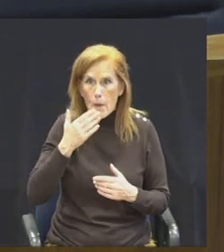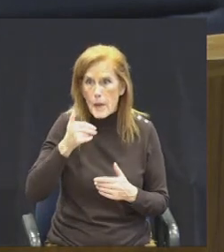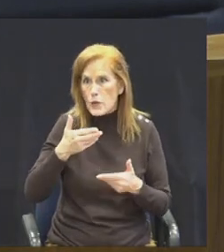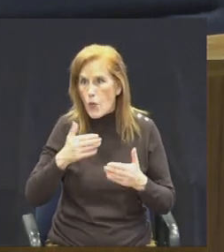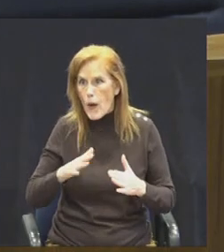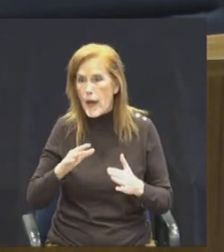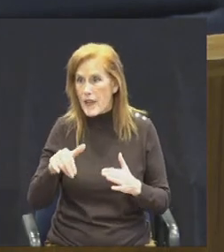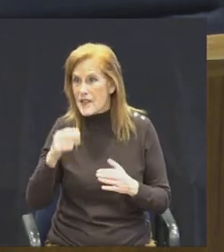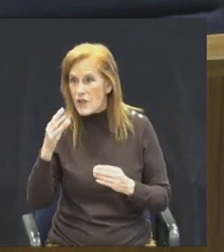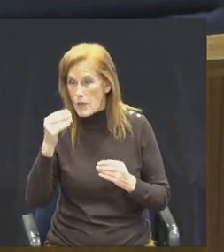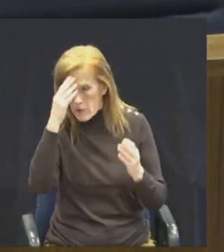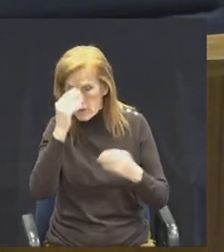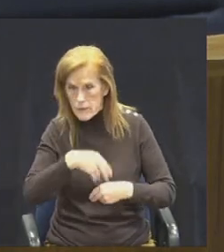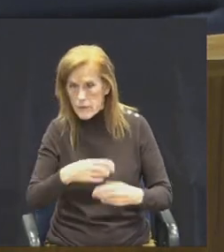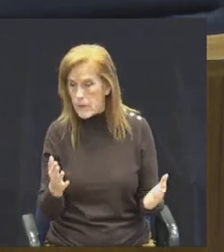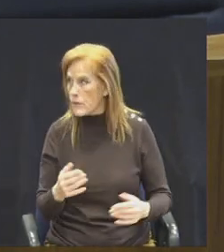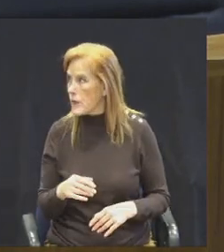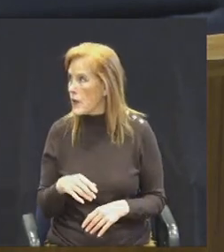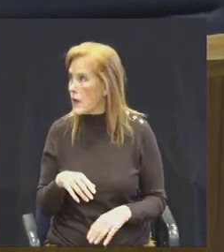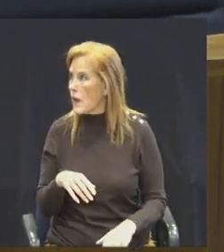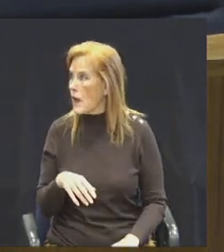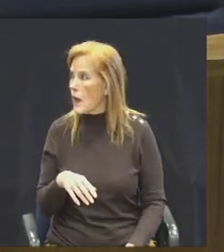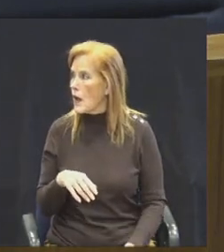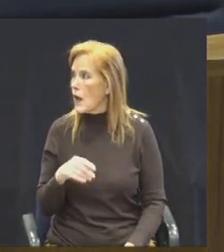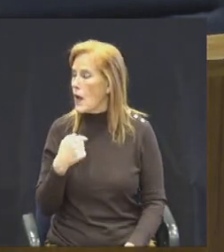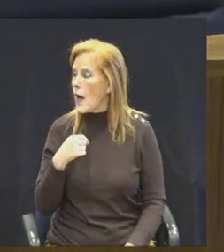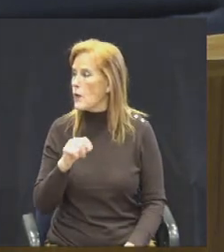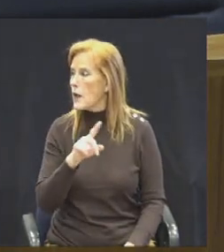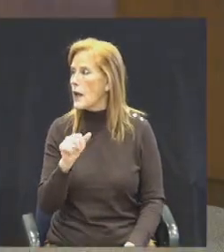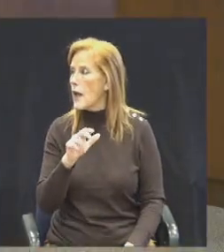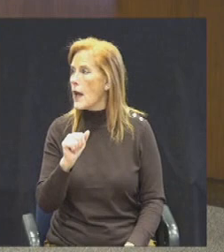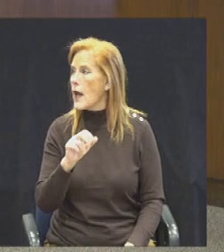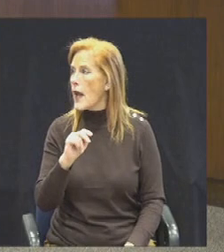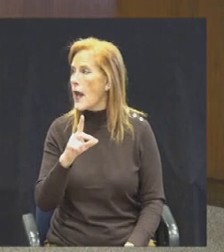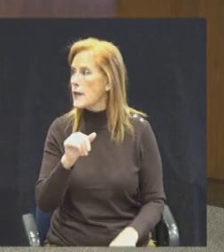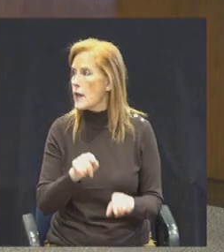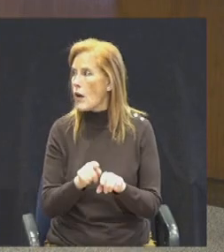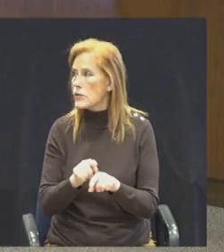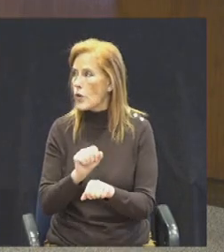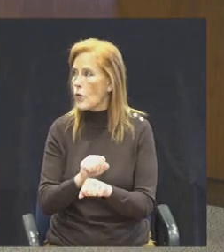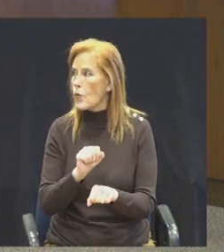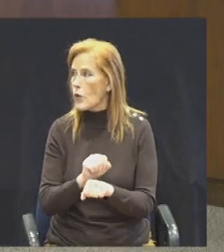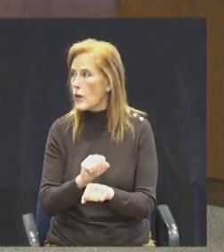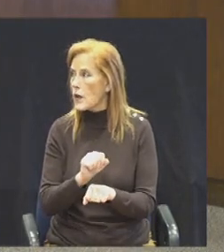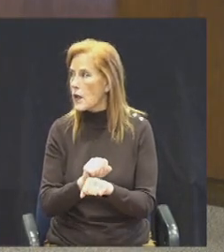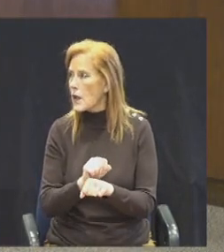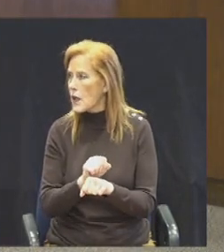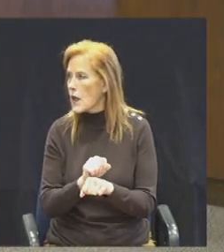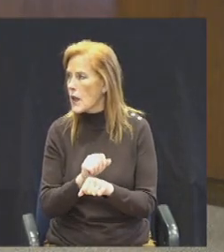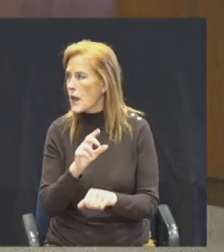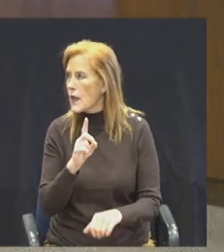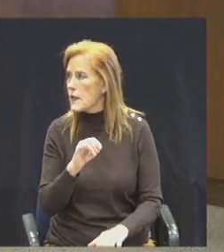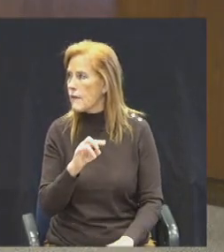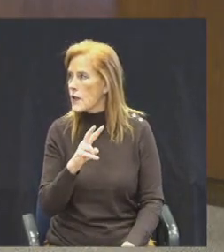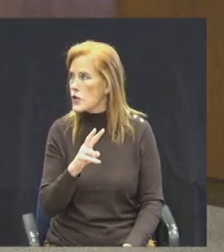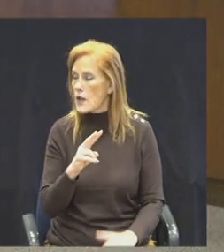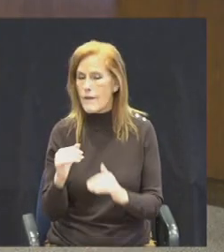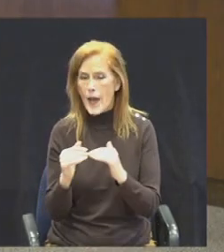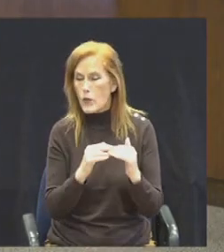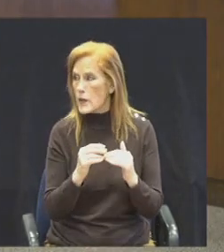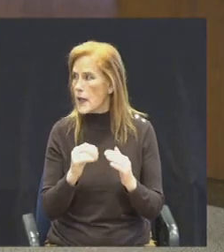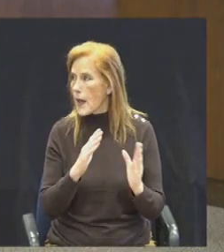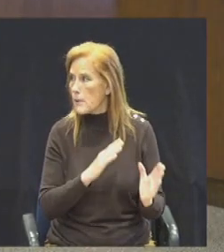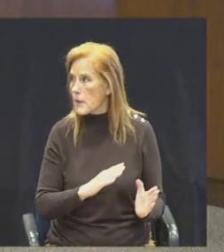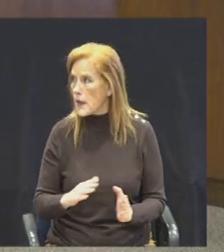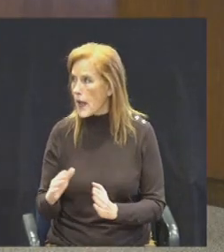That's wonderful. Andy, can I ask a question on that? So Andy Wessel also worked at the health department. I work at what's now our Division of Equity and Planning. To that, you